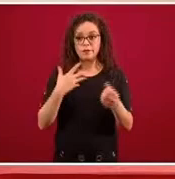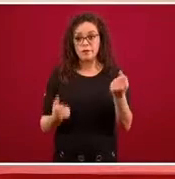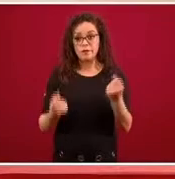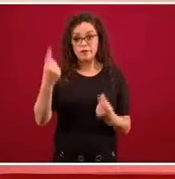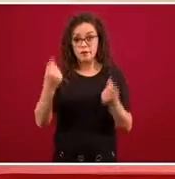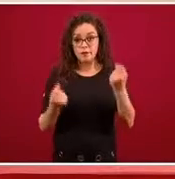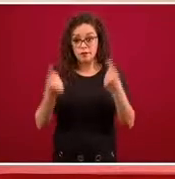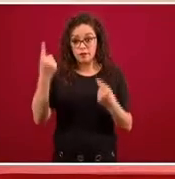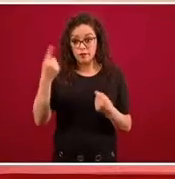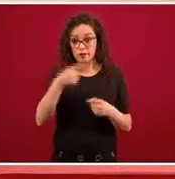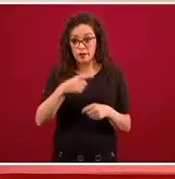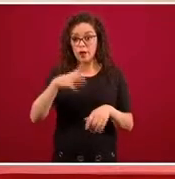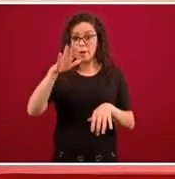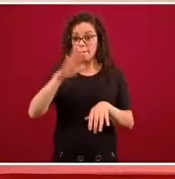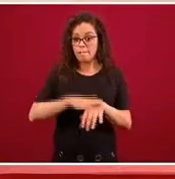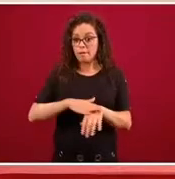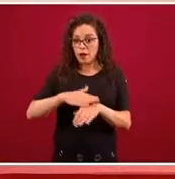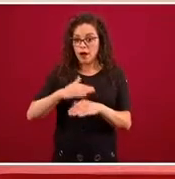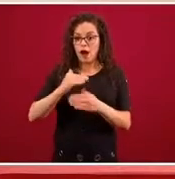there are some of them that